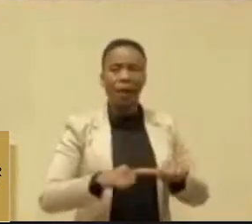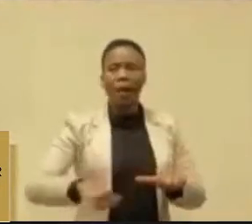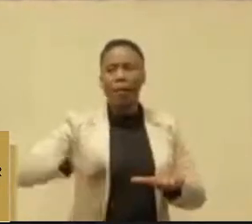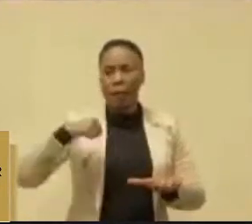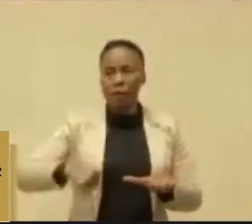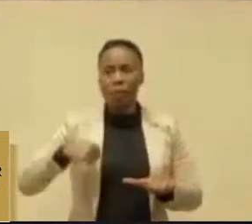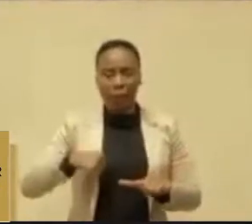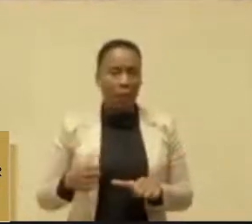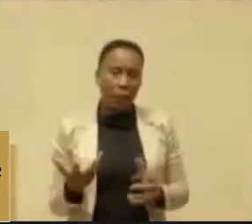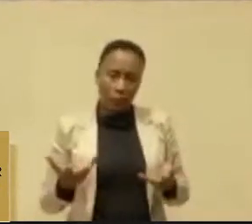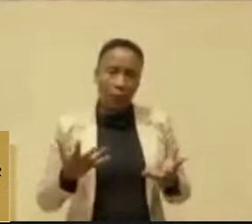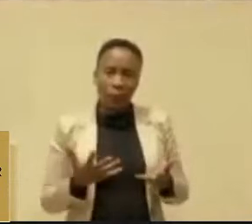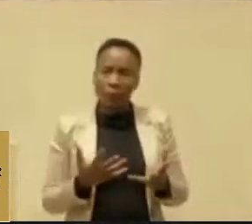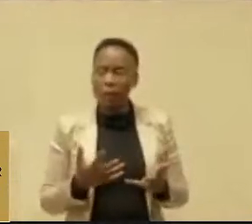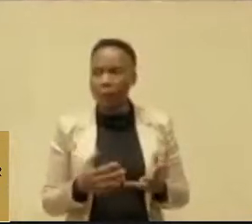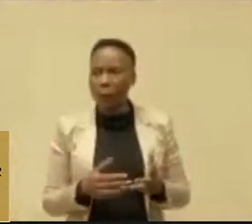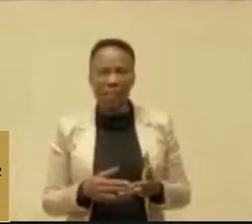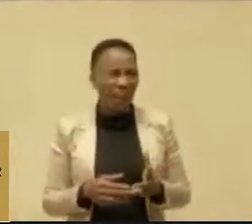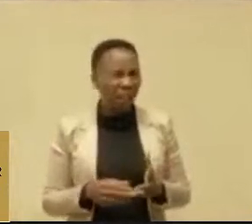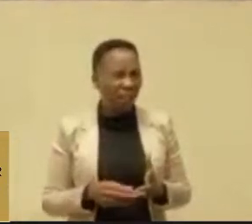thank you very much